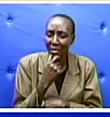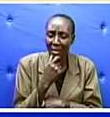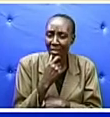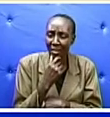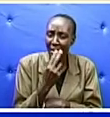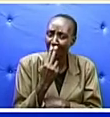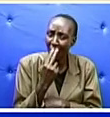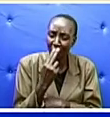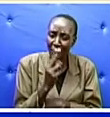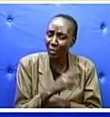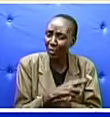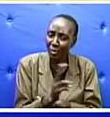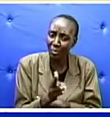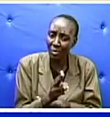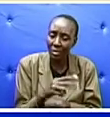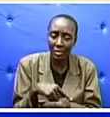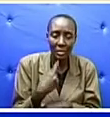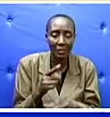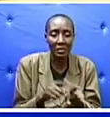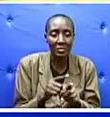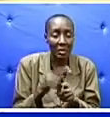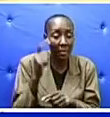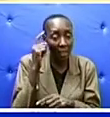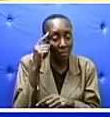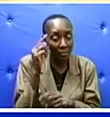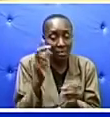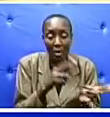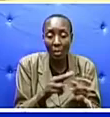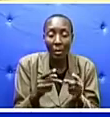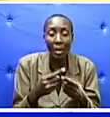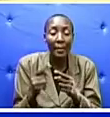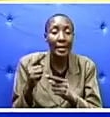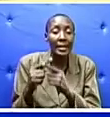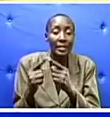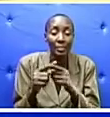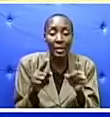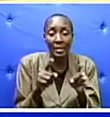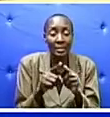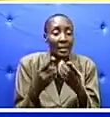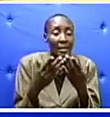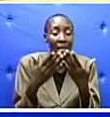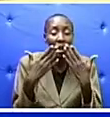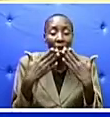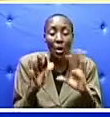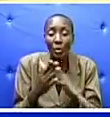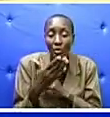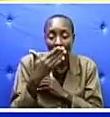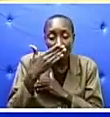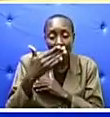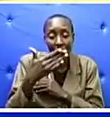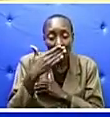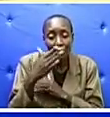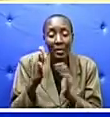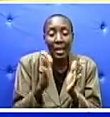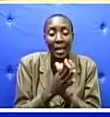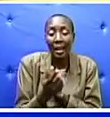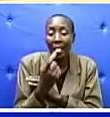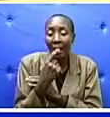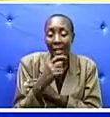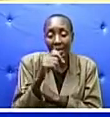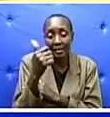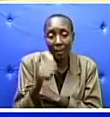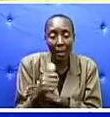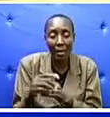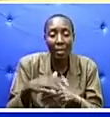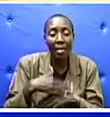flu. So I also assumed it's a kawaida flu, but I've never experienced, you know, loss of smell and, you know, tasting. That's when